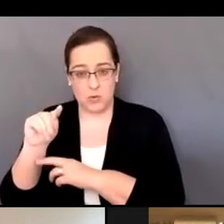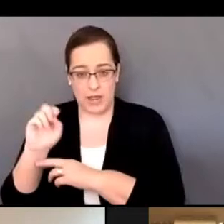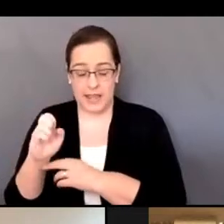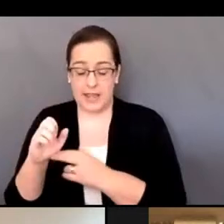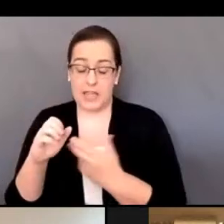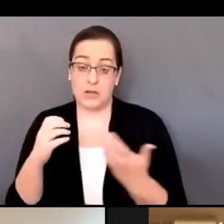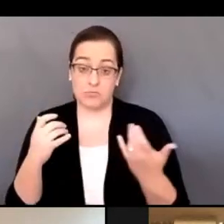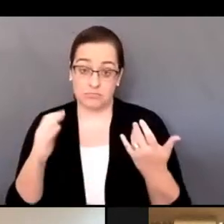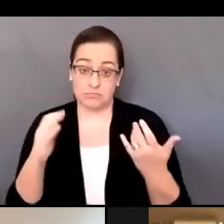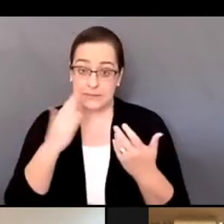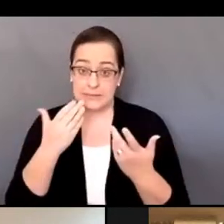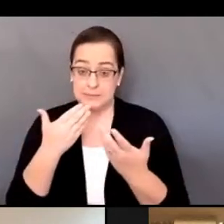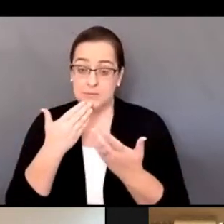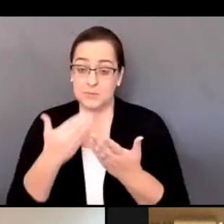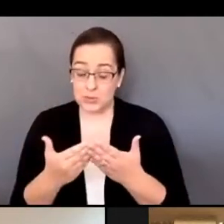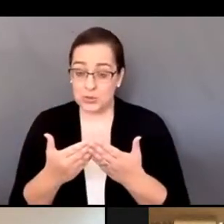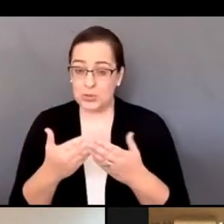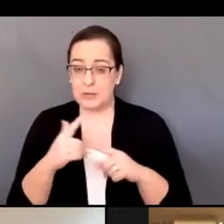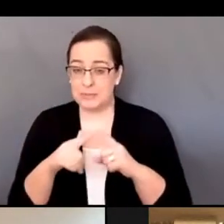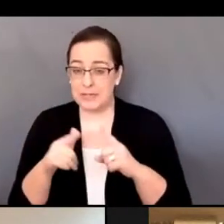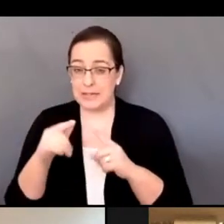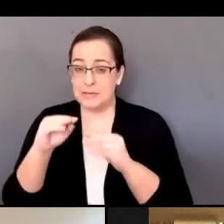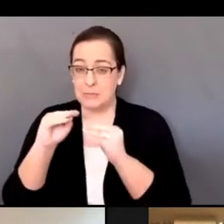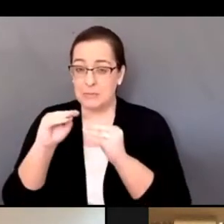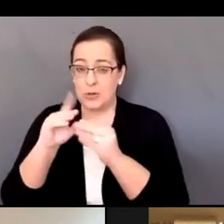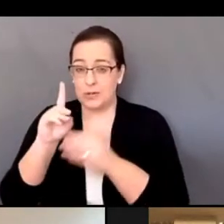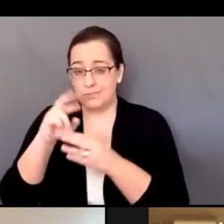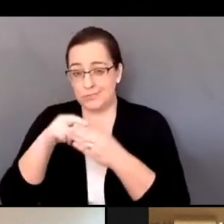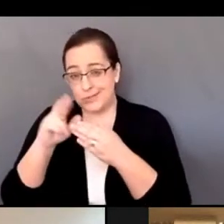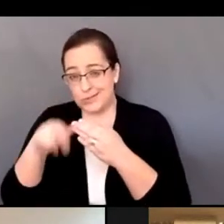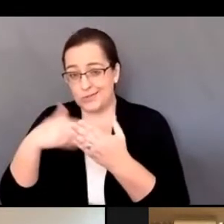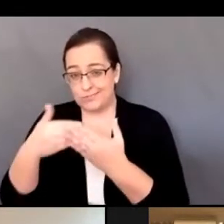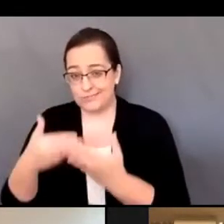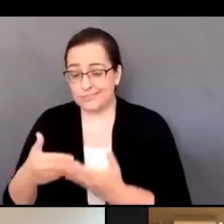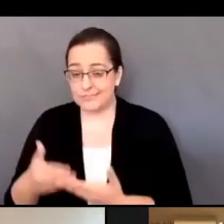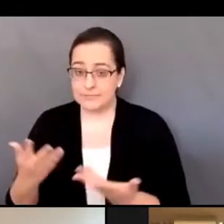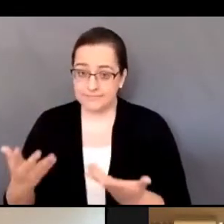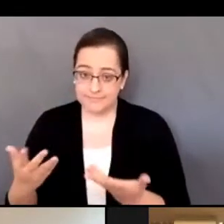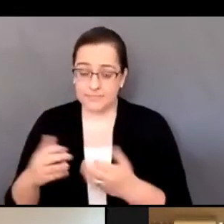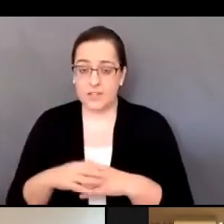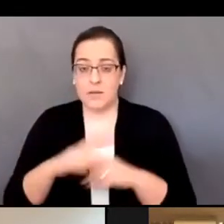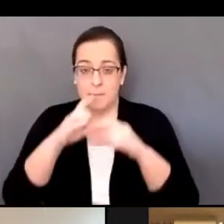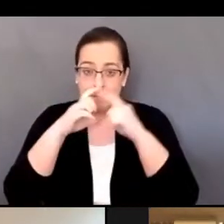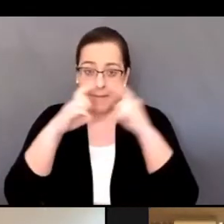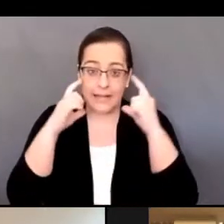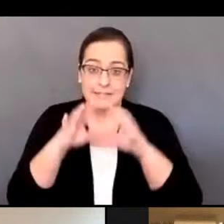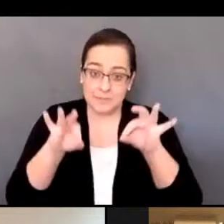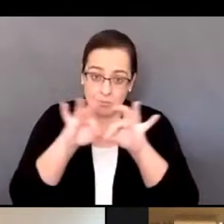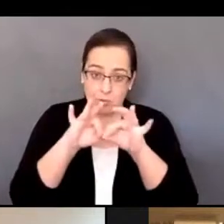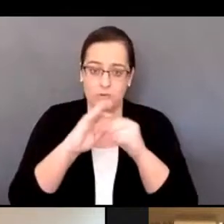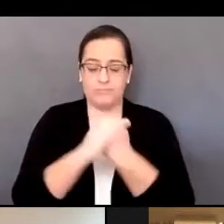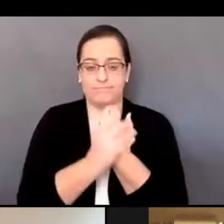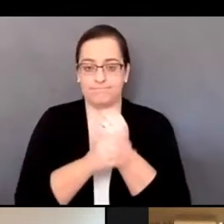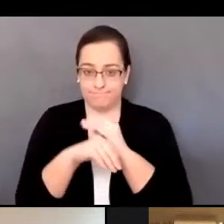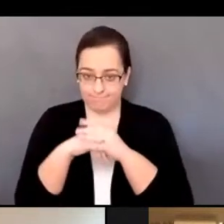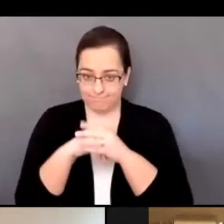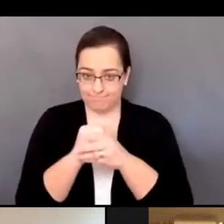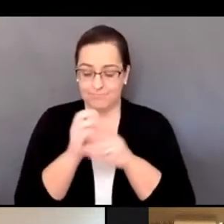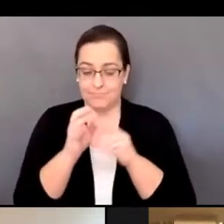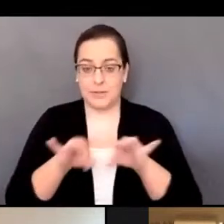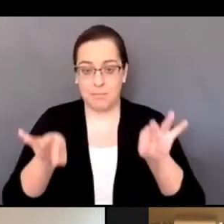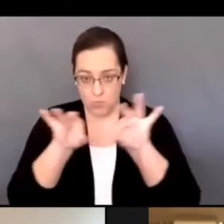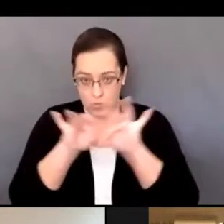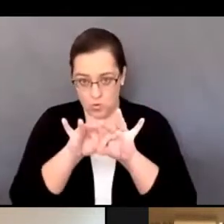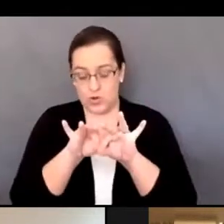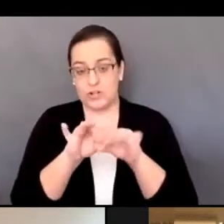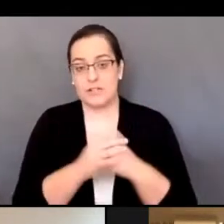Currently, we still have a little ways to go. Again, masking is so important, hand washing is so important, and